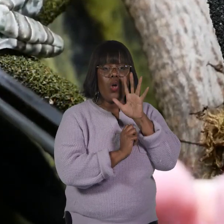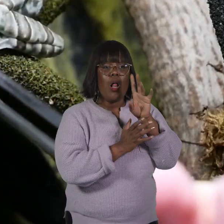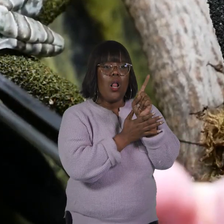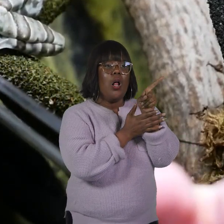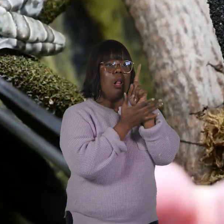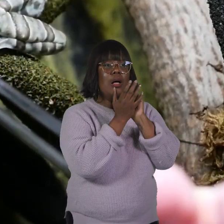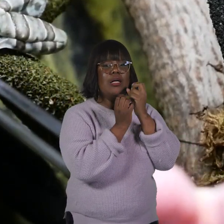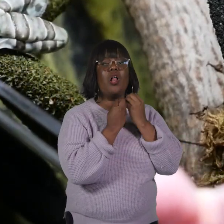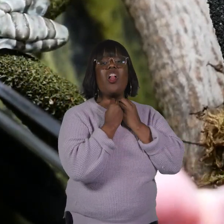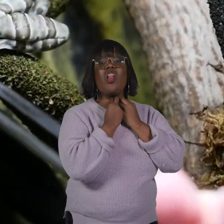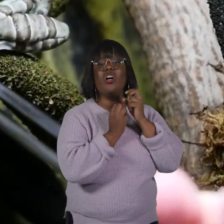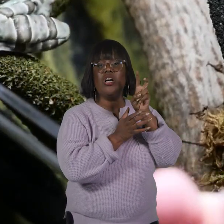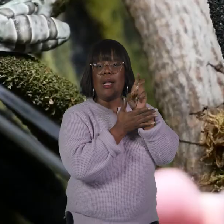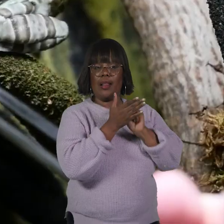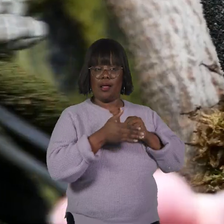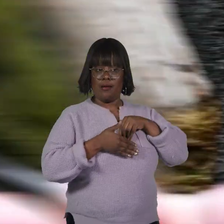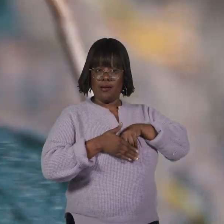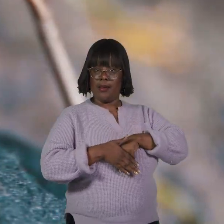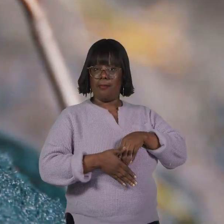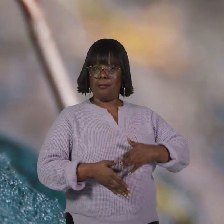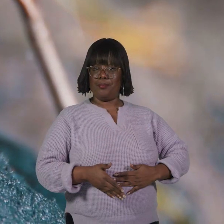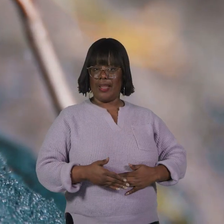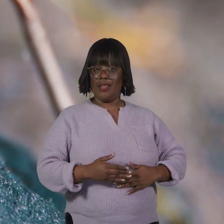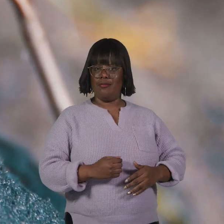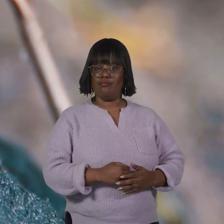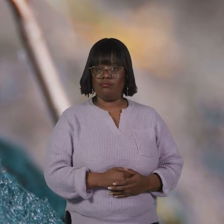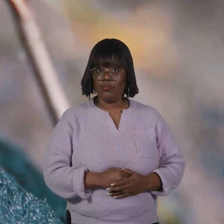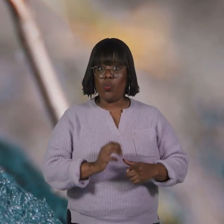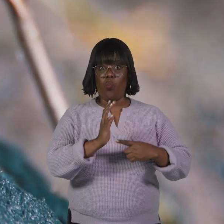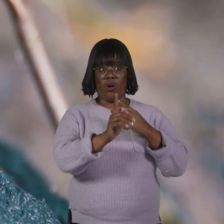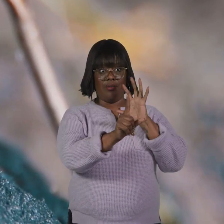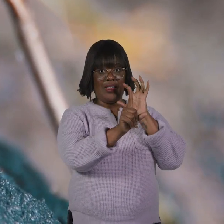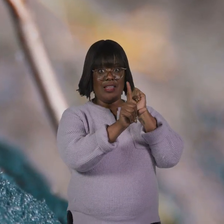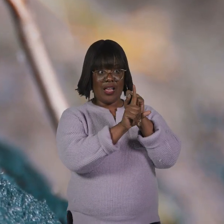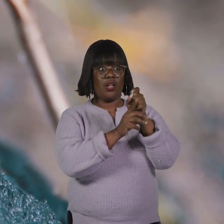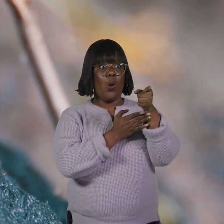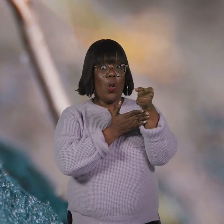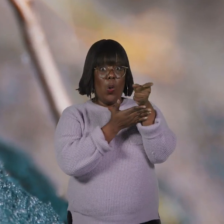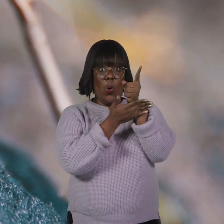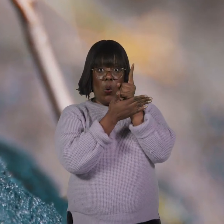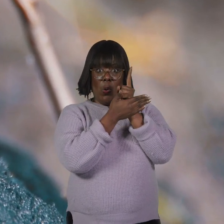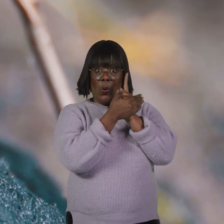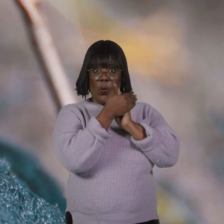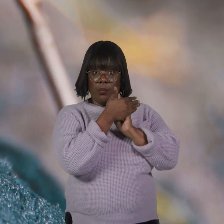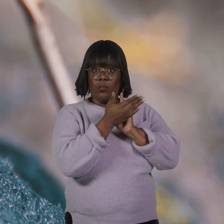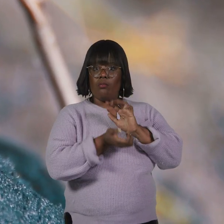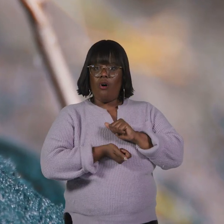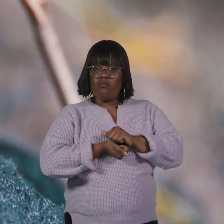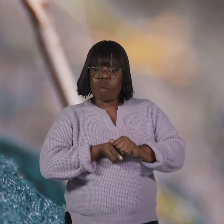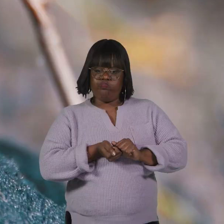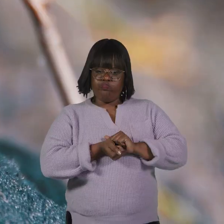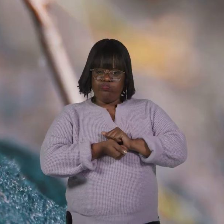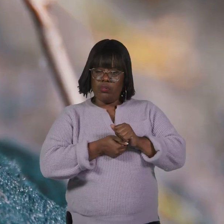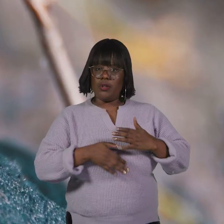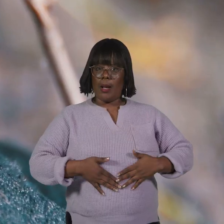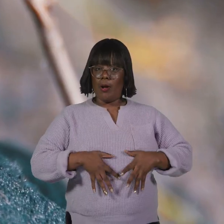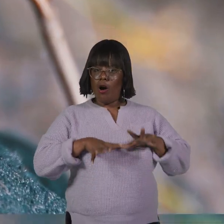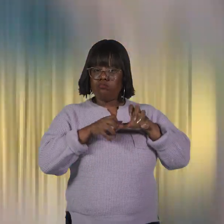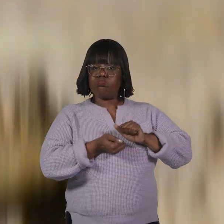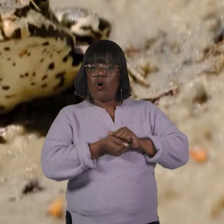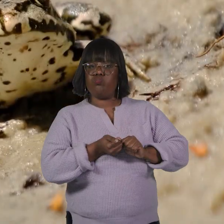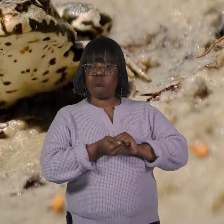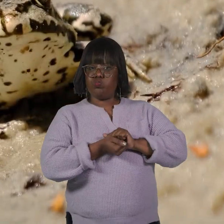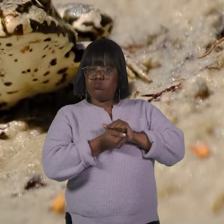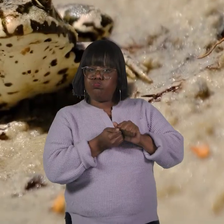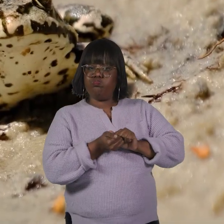squirming in the frog's belly. Once the frog has swallowed its prey, the digestive juices in its stomach take over.